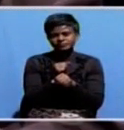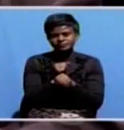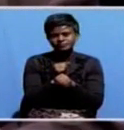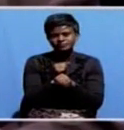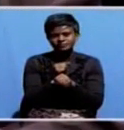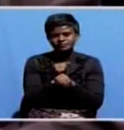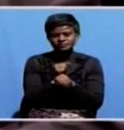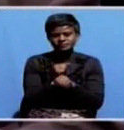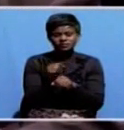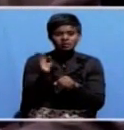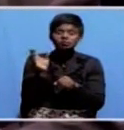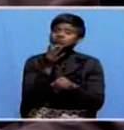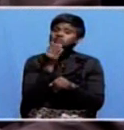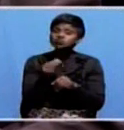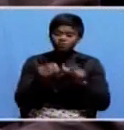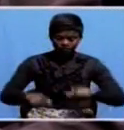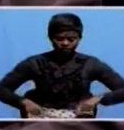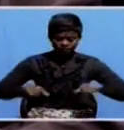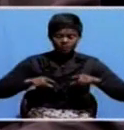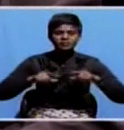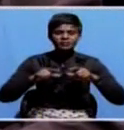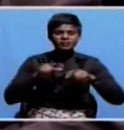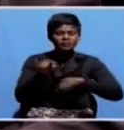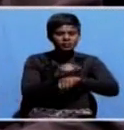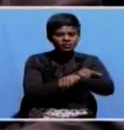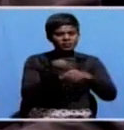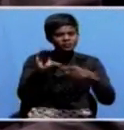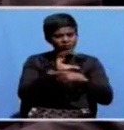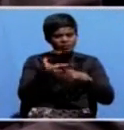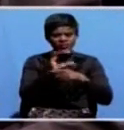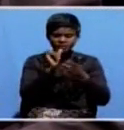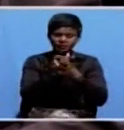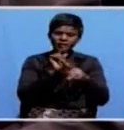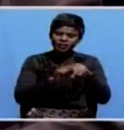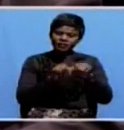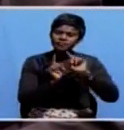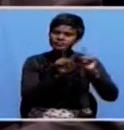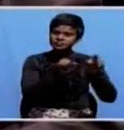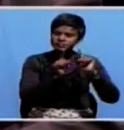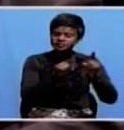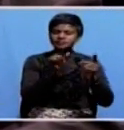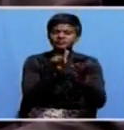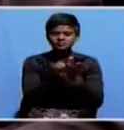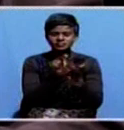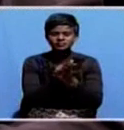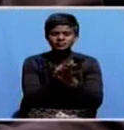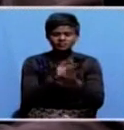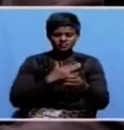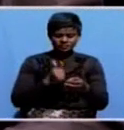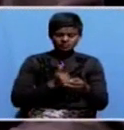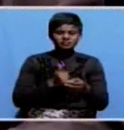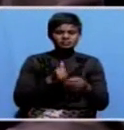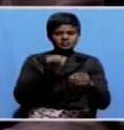since he was on the Copper Belt, when he used to come to Lusaka, we would meet, because I was also